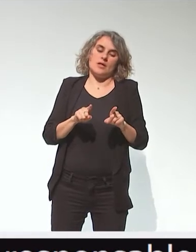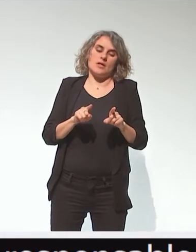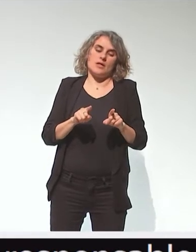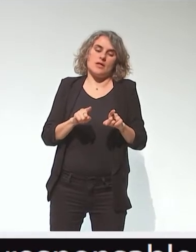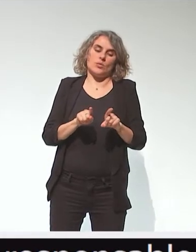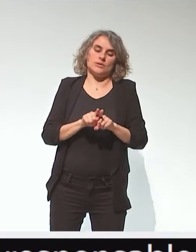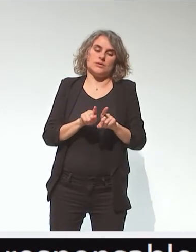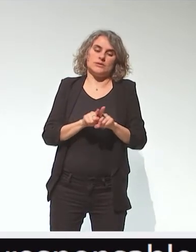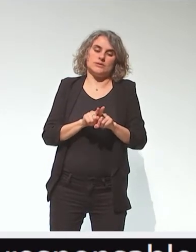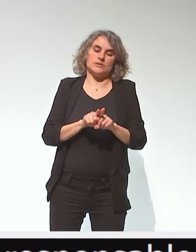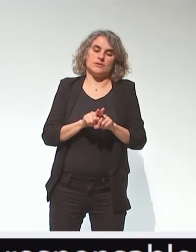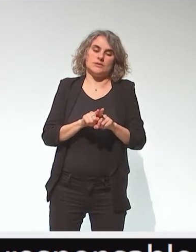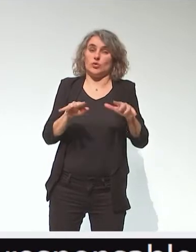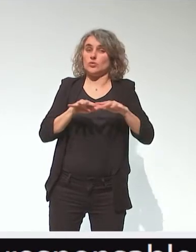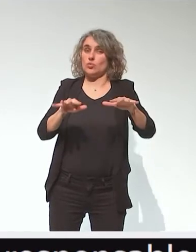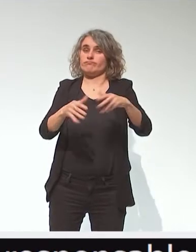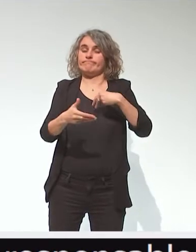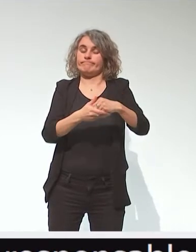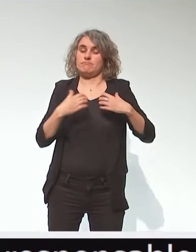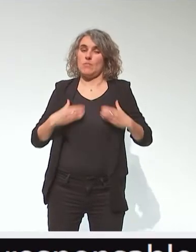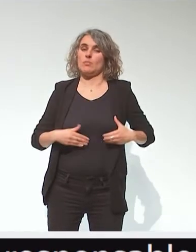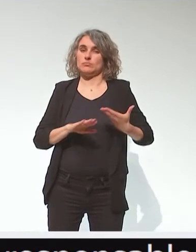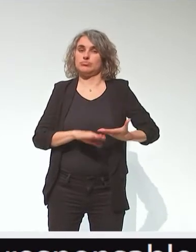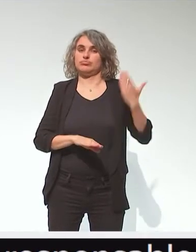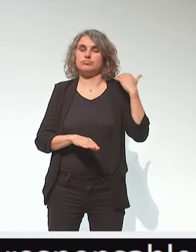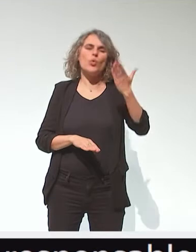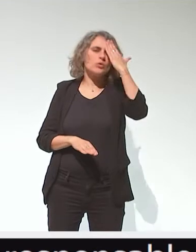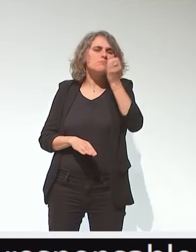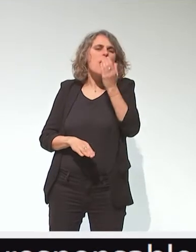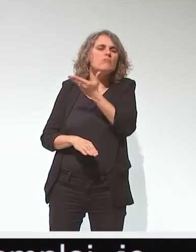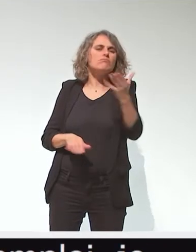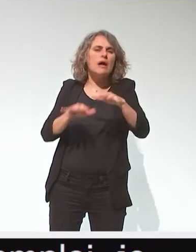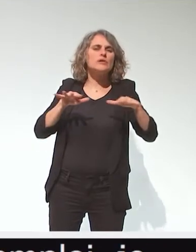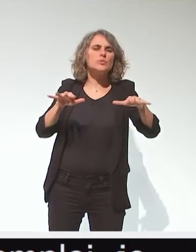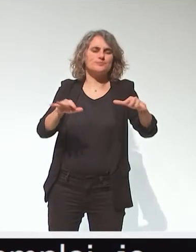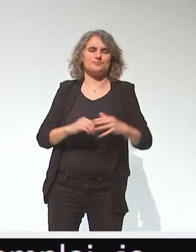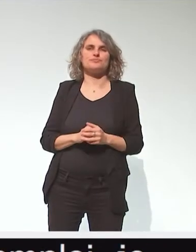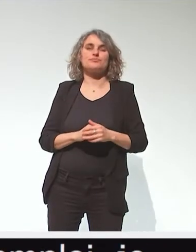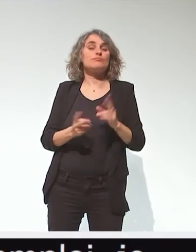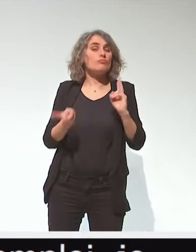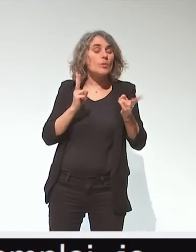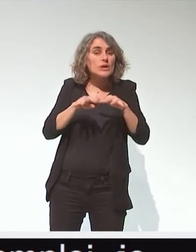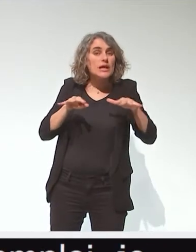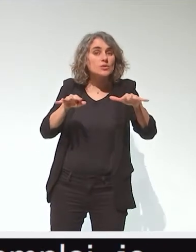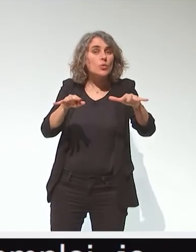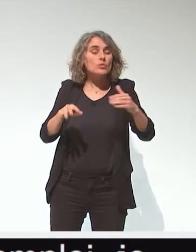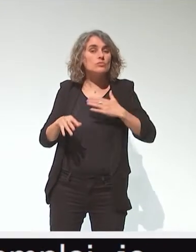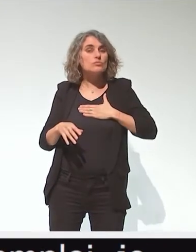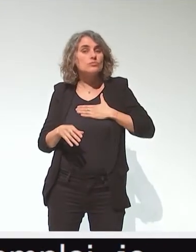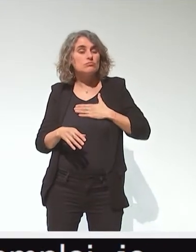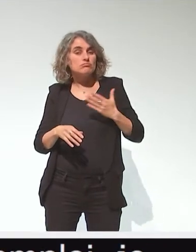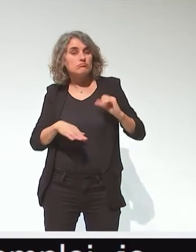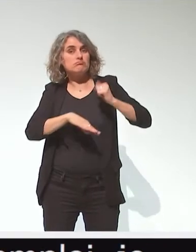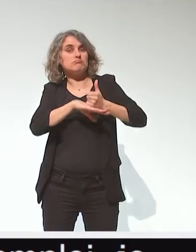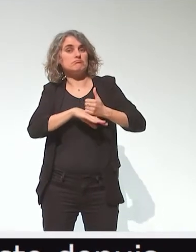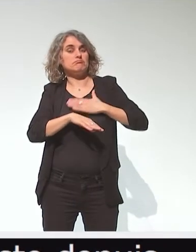of the network of the Public Employment Services. For those who are not familiar with my organization, we are the network of the